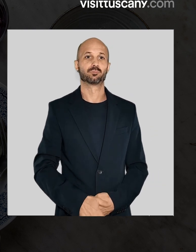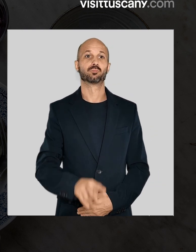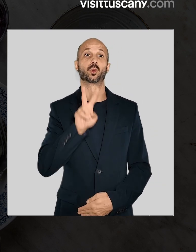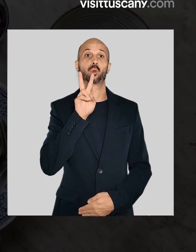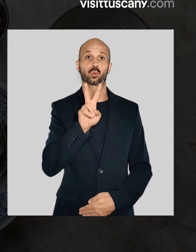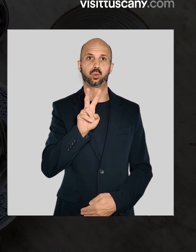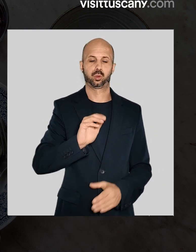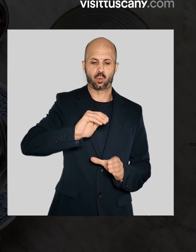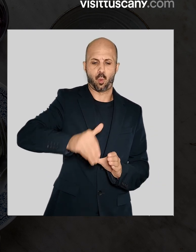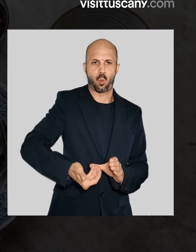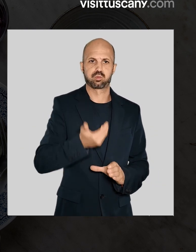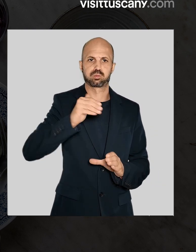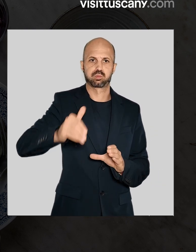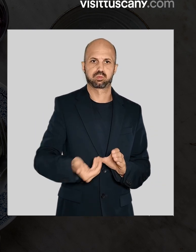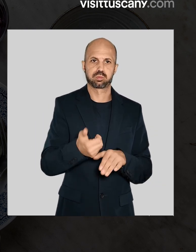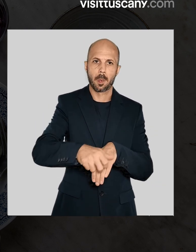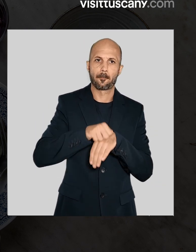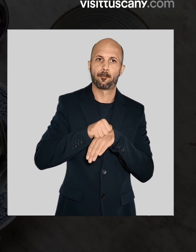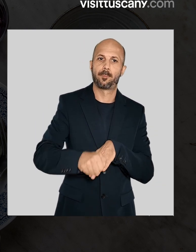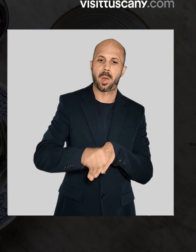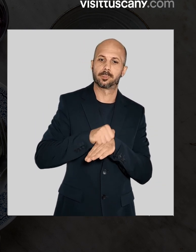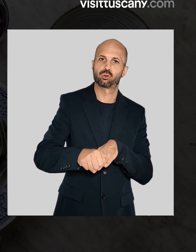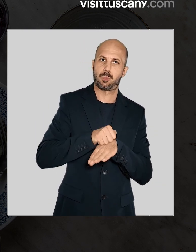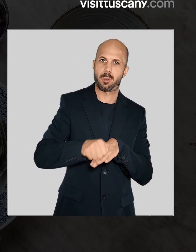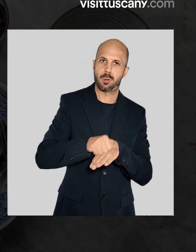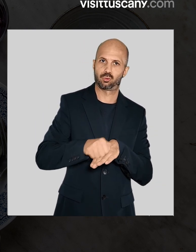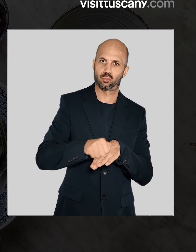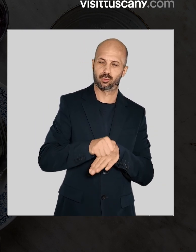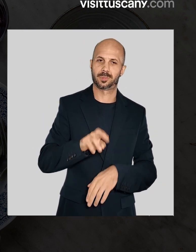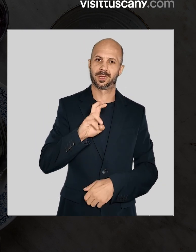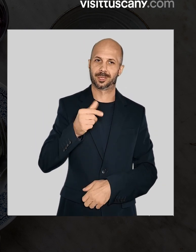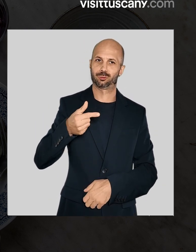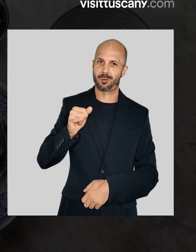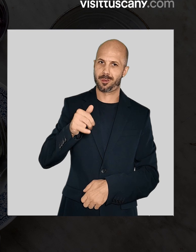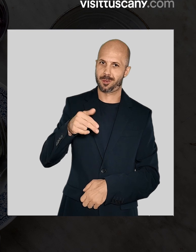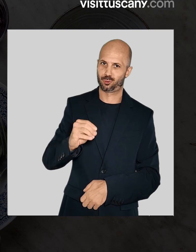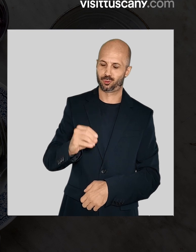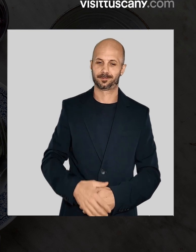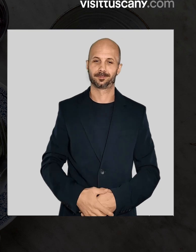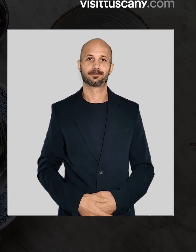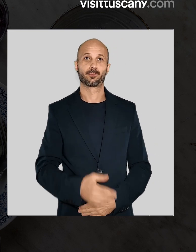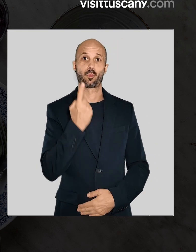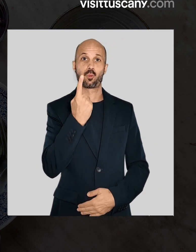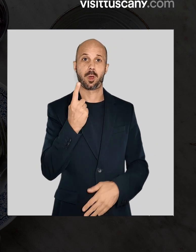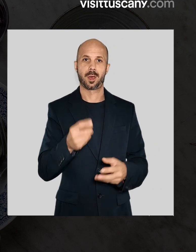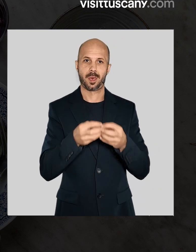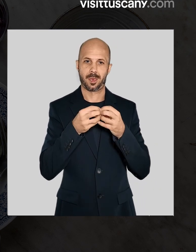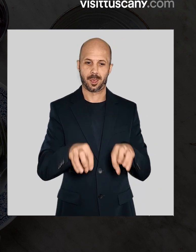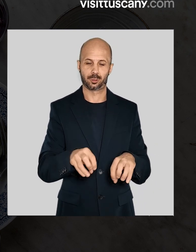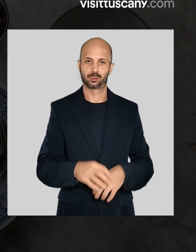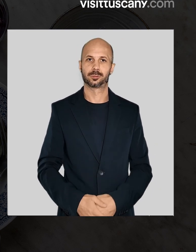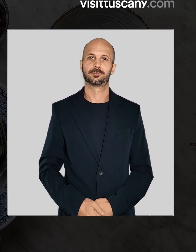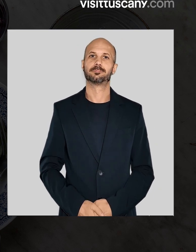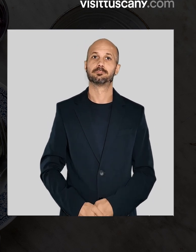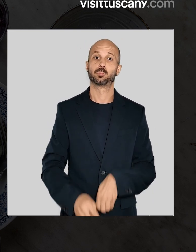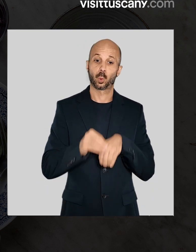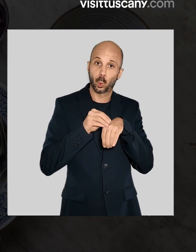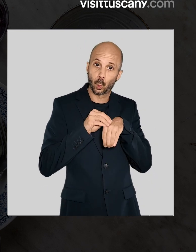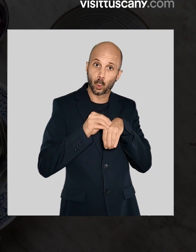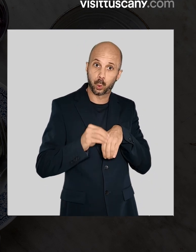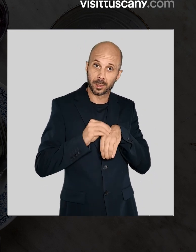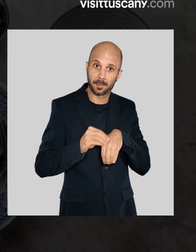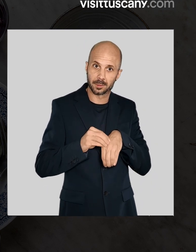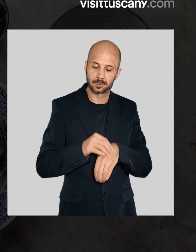of grated Parmigiano Reggiano, 1 egg, nutmeg, salt, flour.